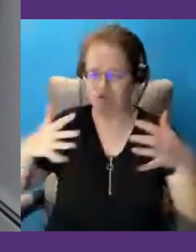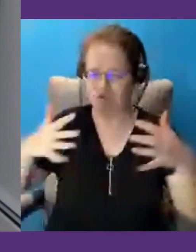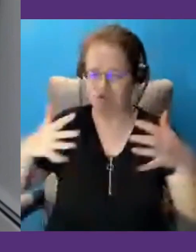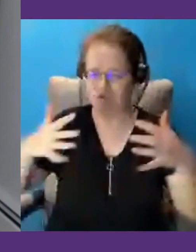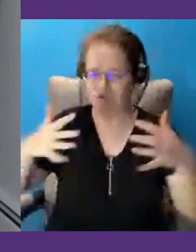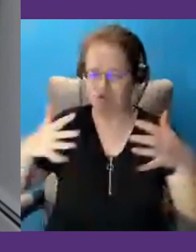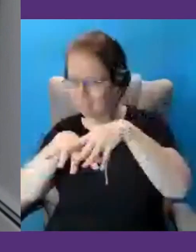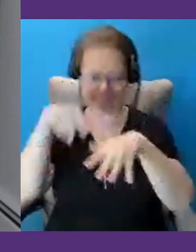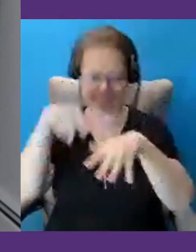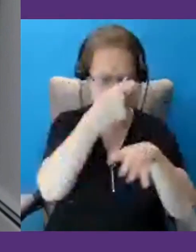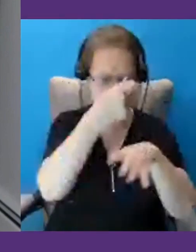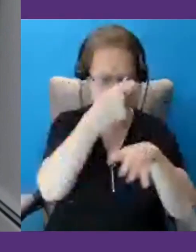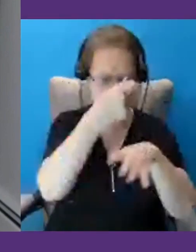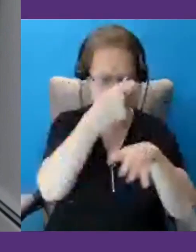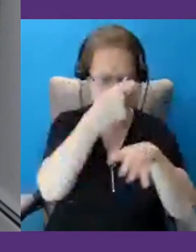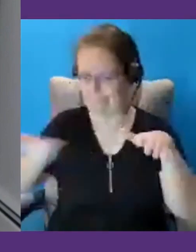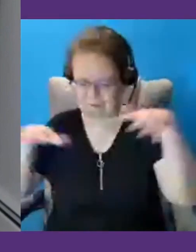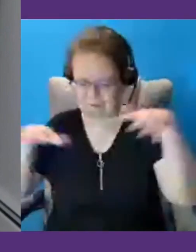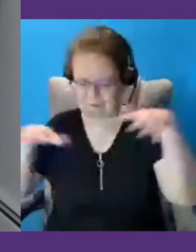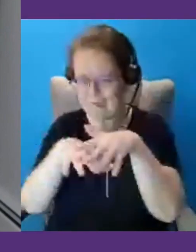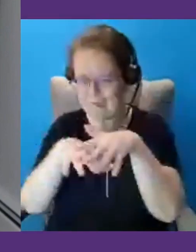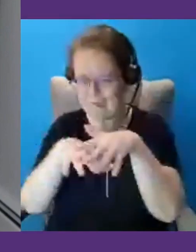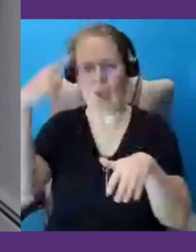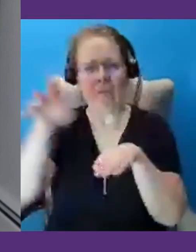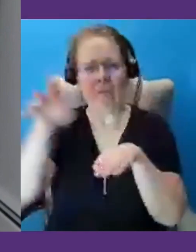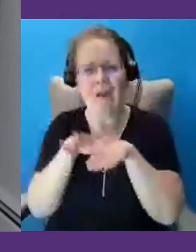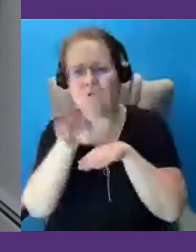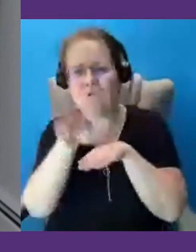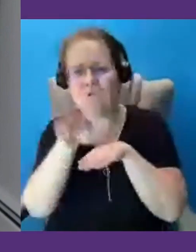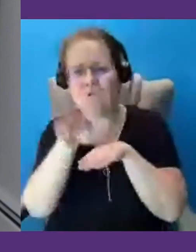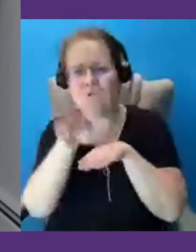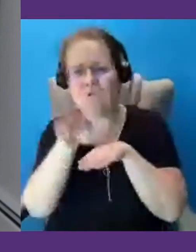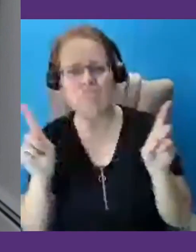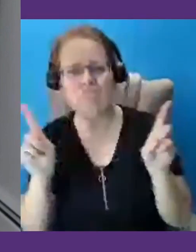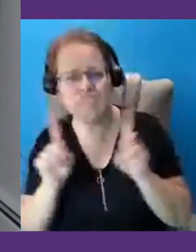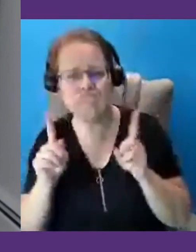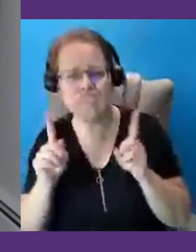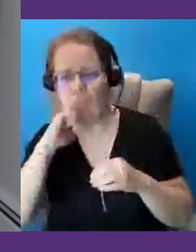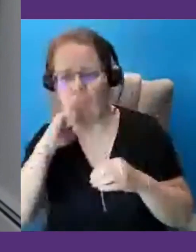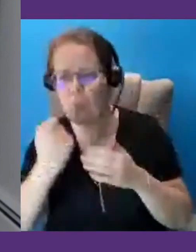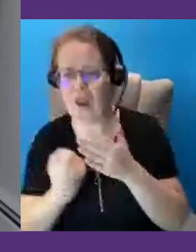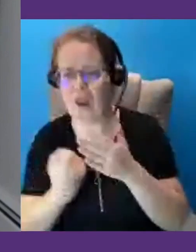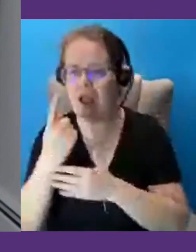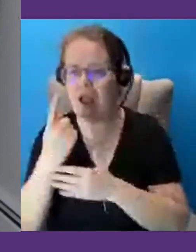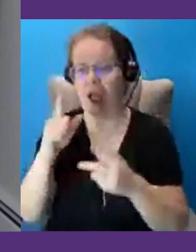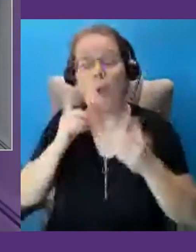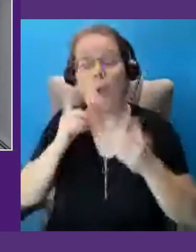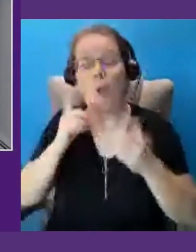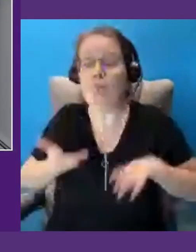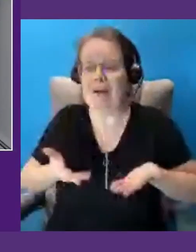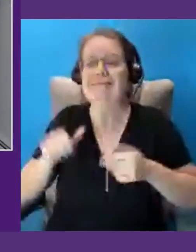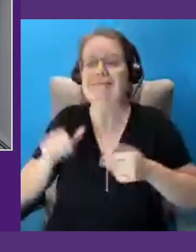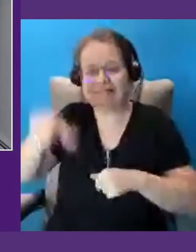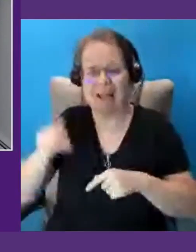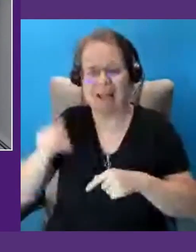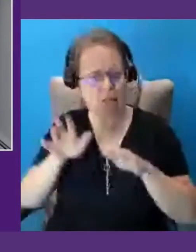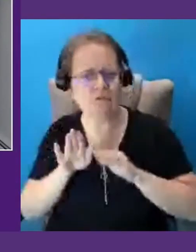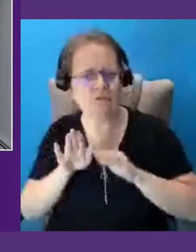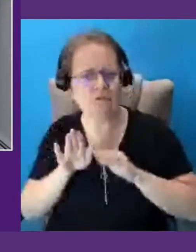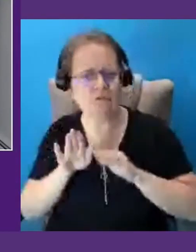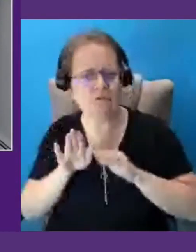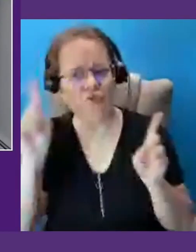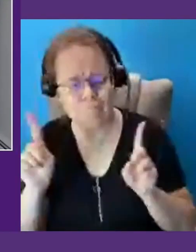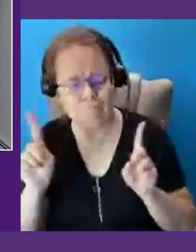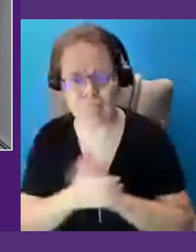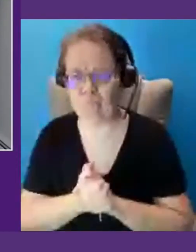about it from a futurist view, as well as looking at the present. So they came to you. So do